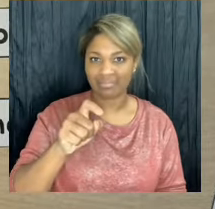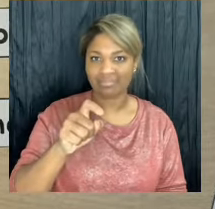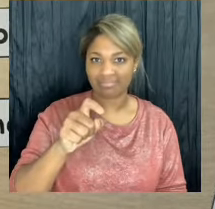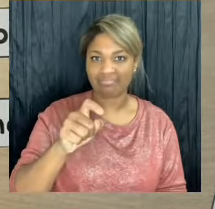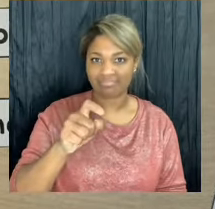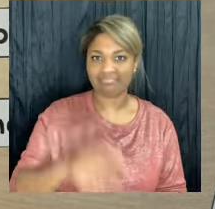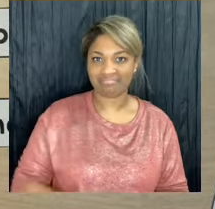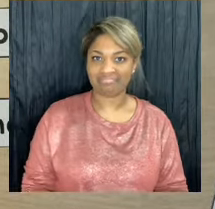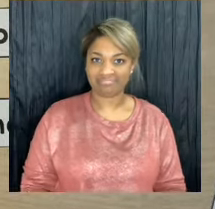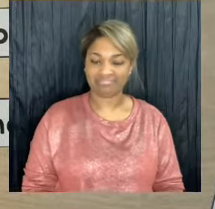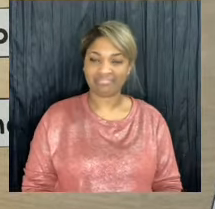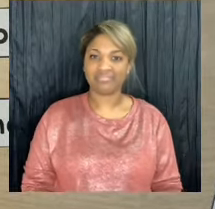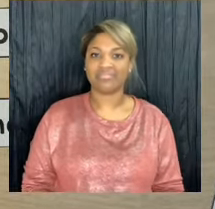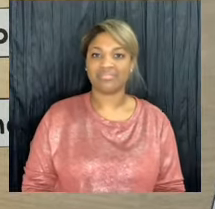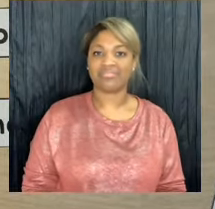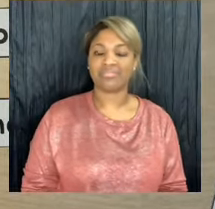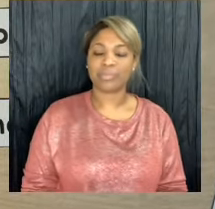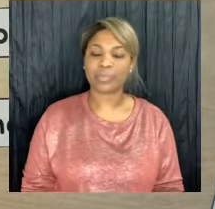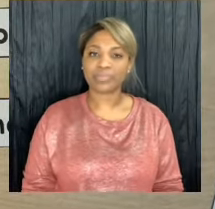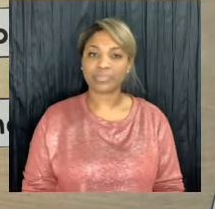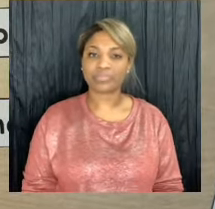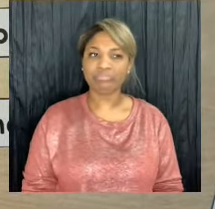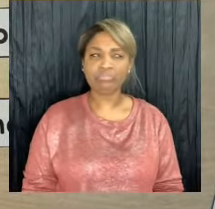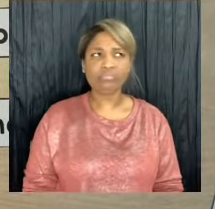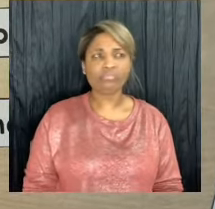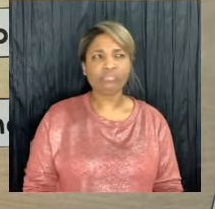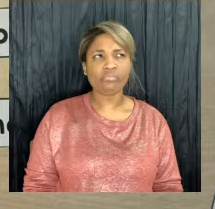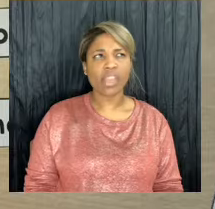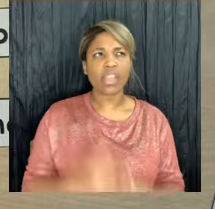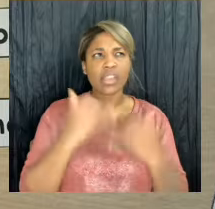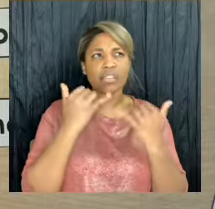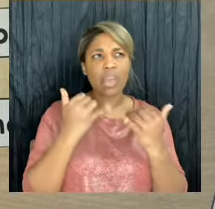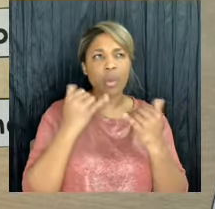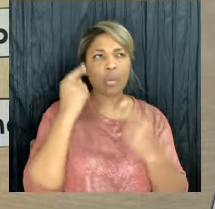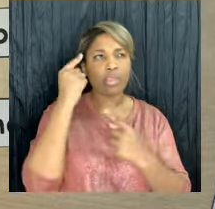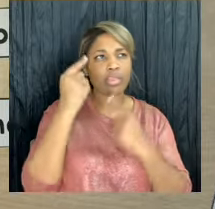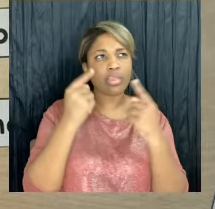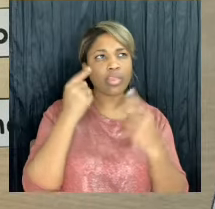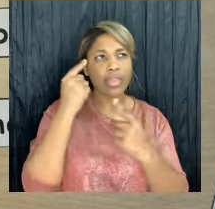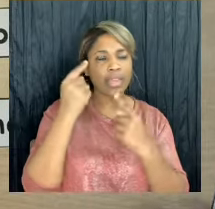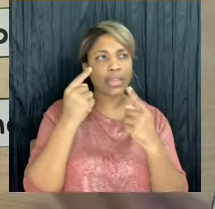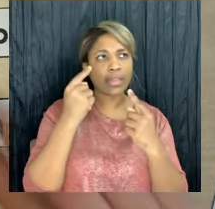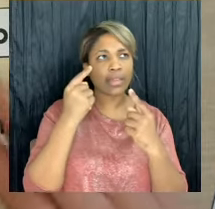carry out. Let's think right now about